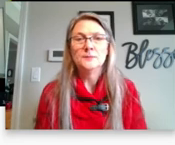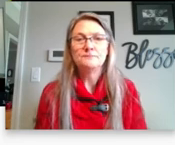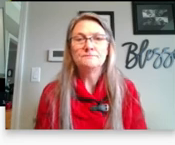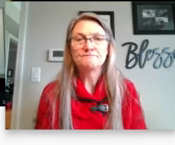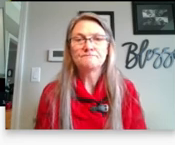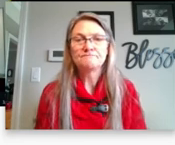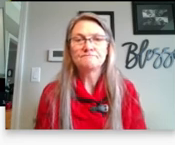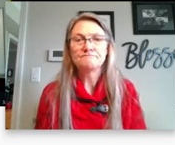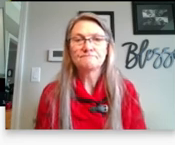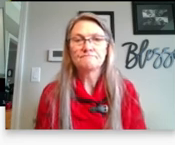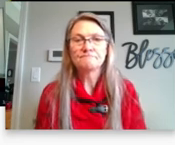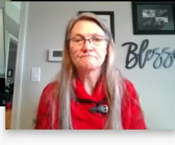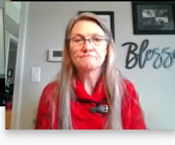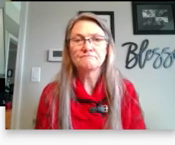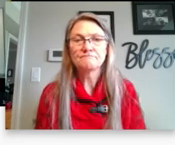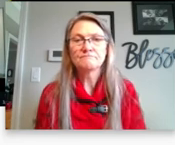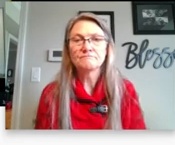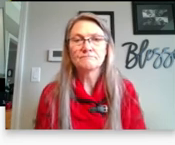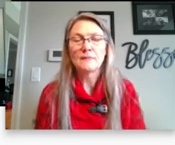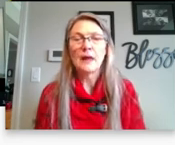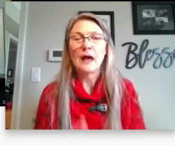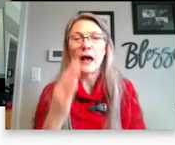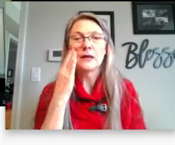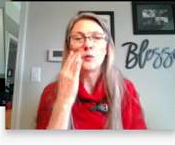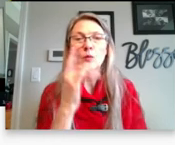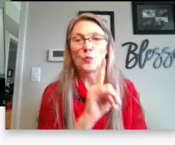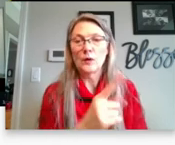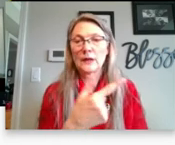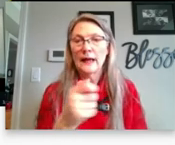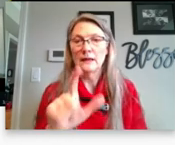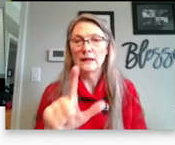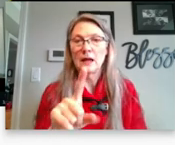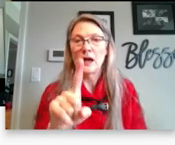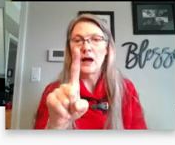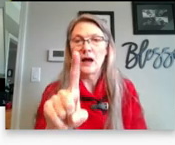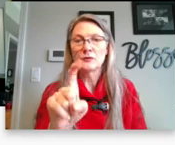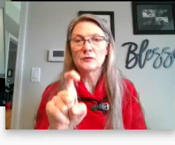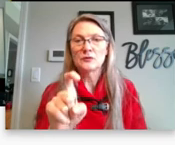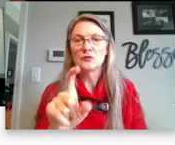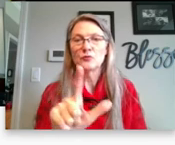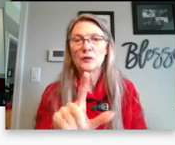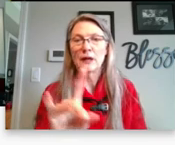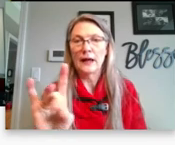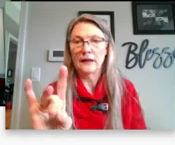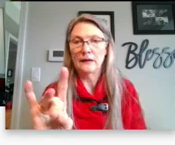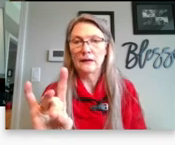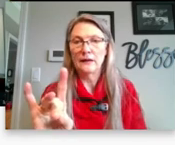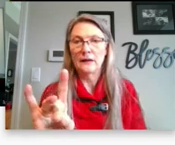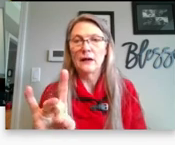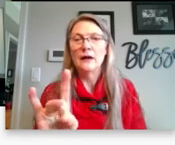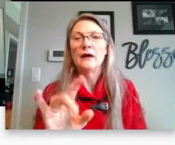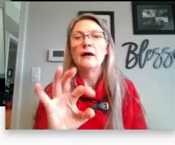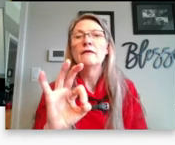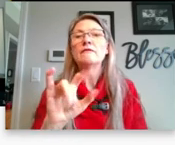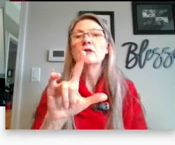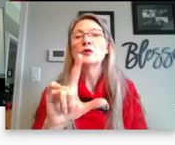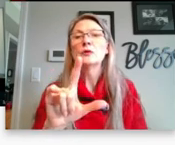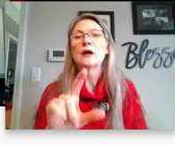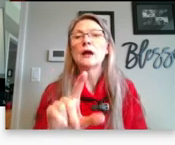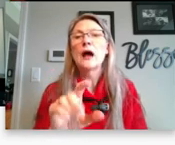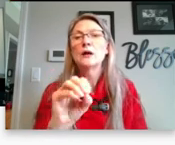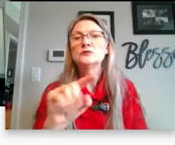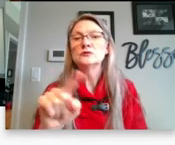on the other side. Now I know in 1 gallon, there's 128 fluid ounces. In 2